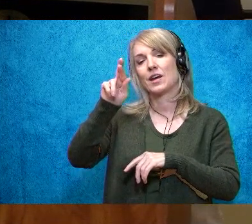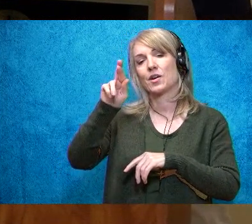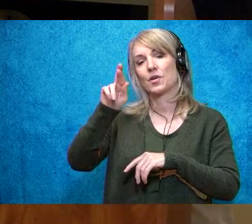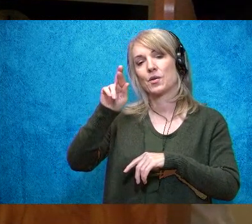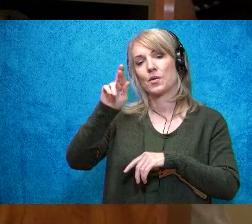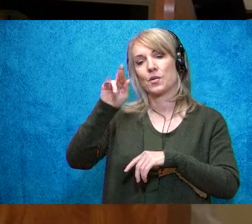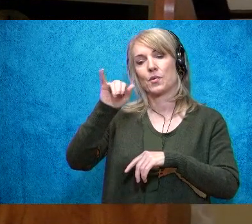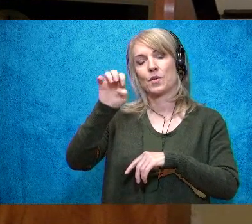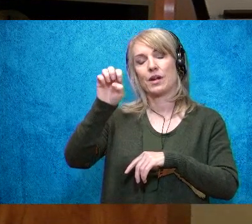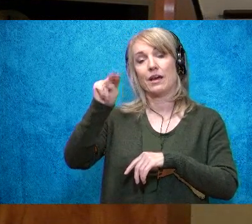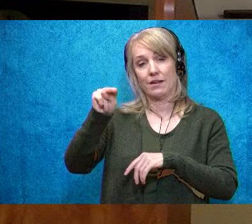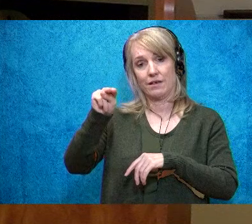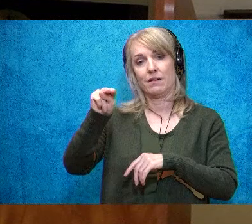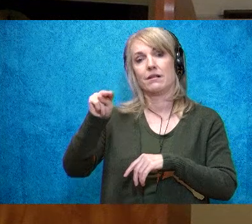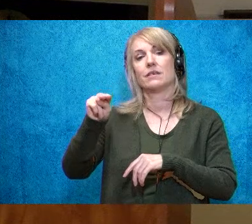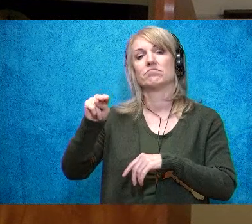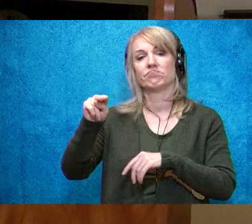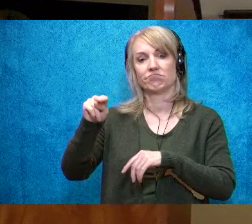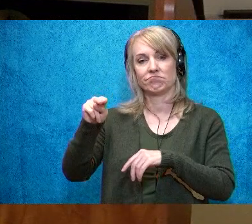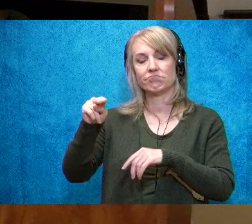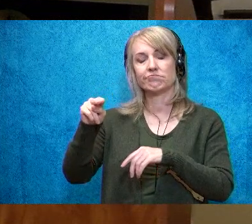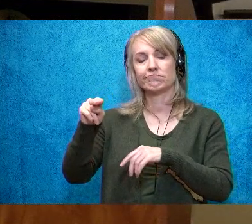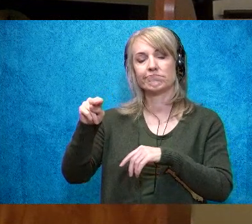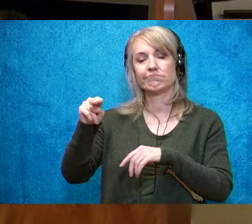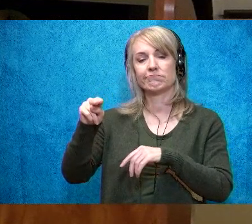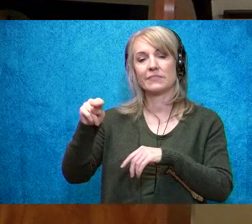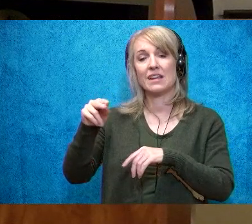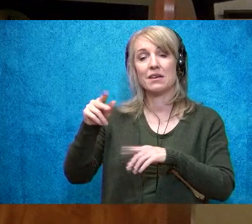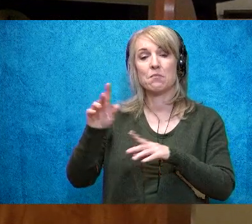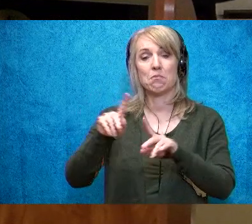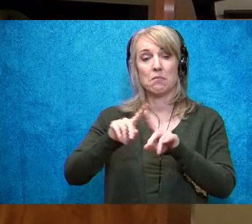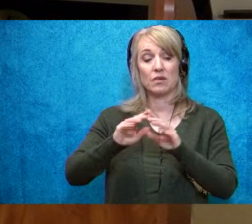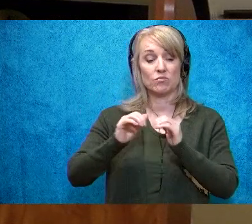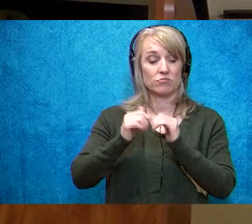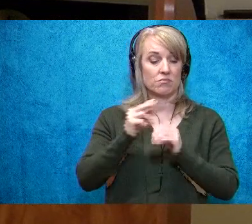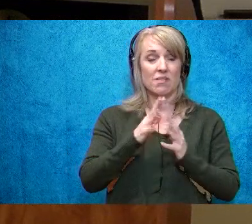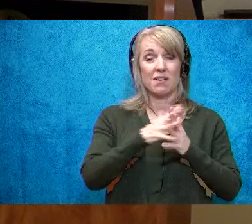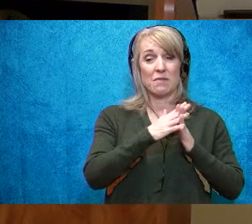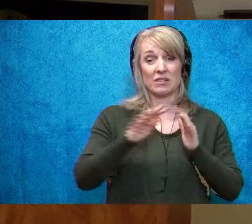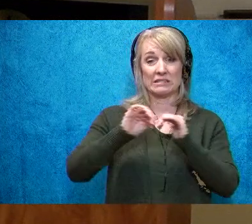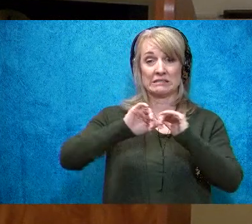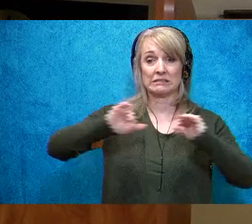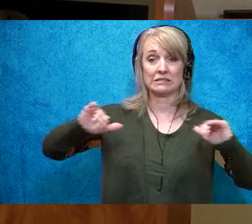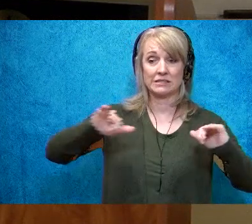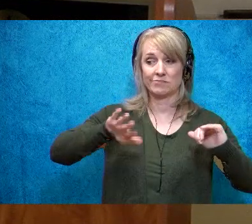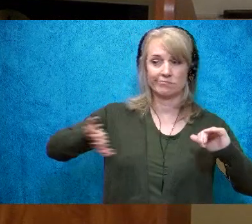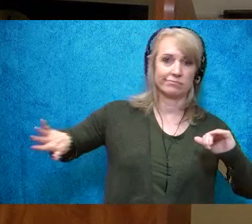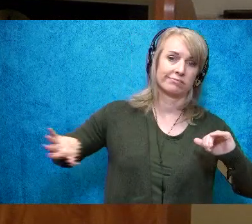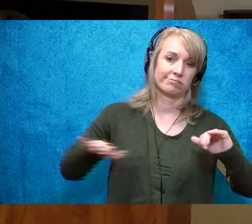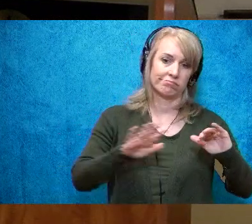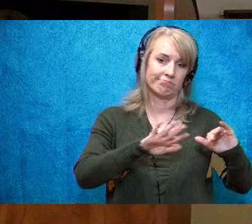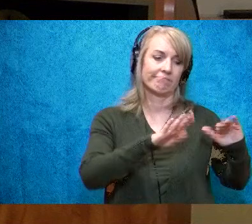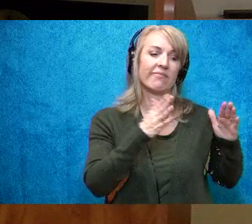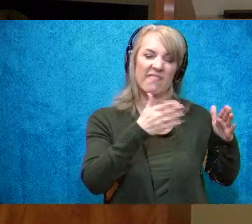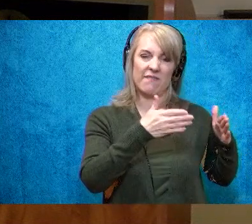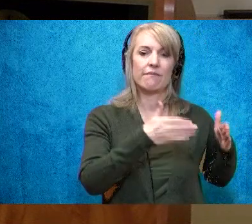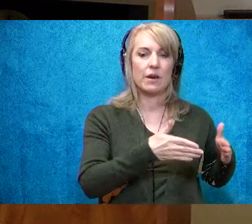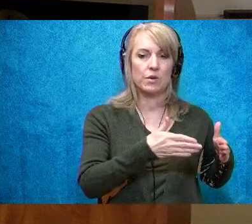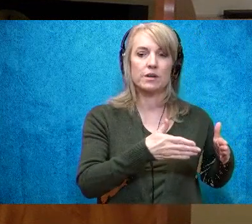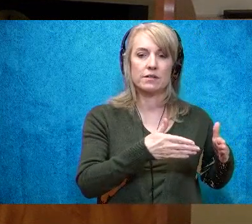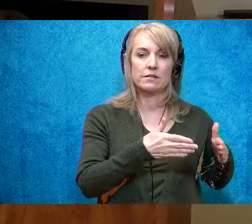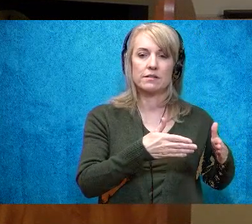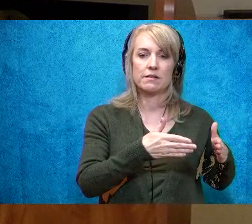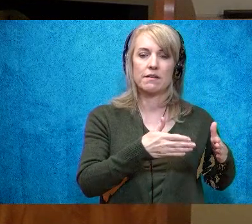own bed and we're separate and we're happy about that. We have turned inward. And this was, again, the mentality of America in both world